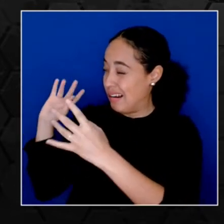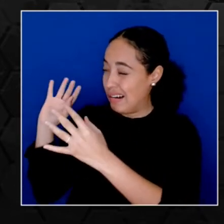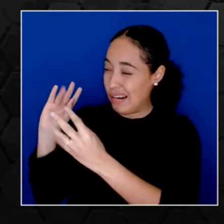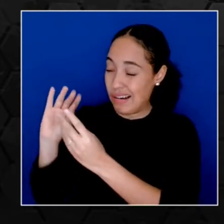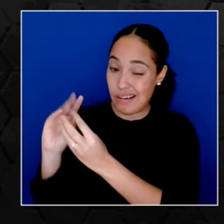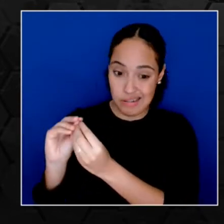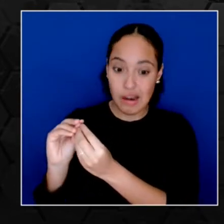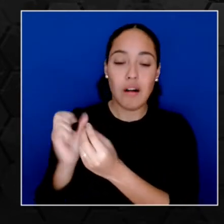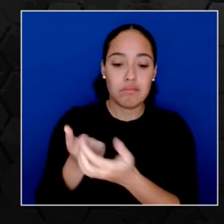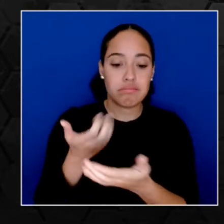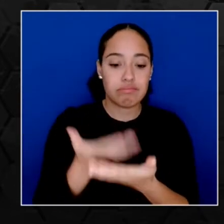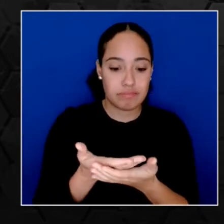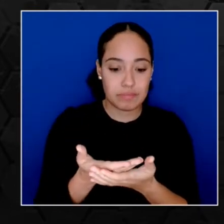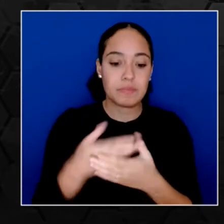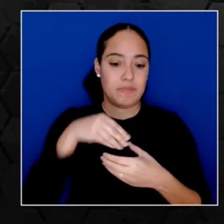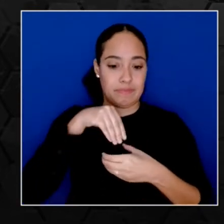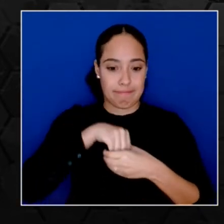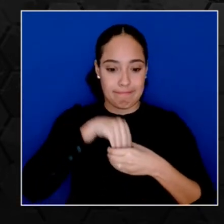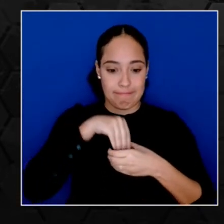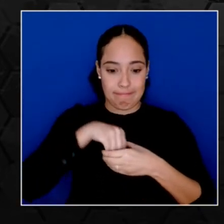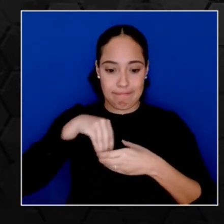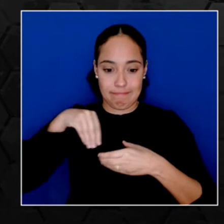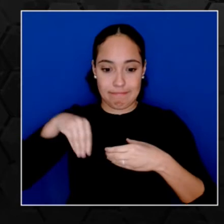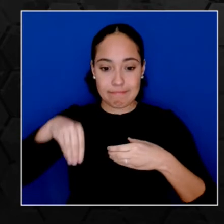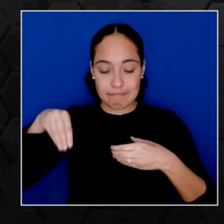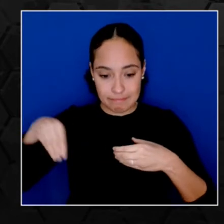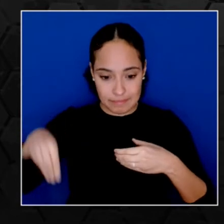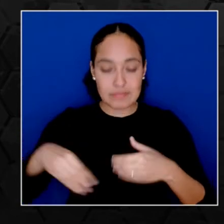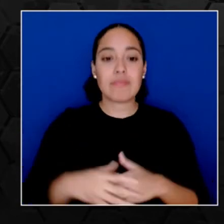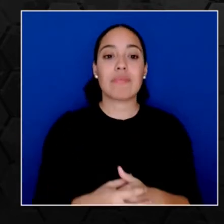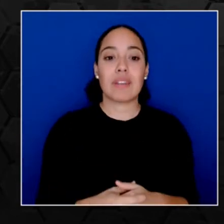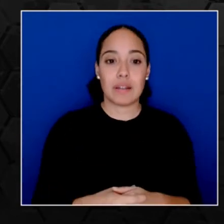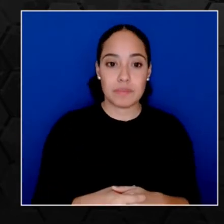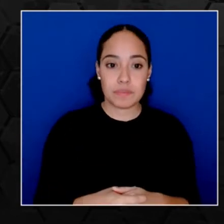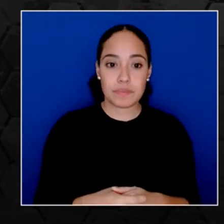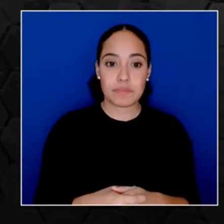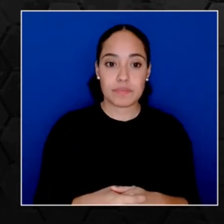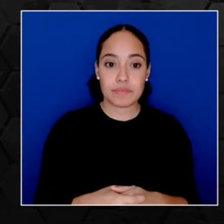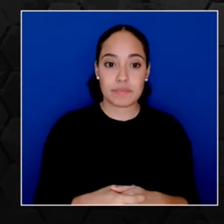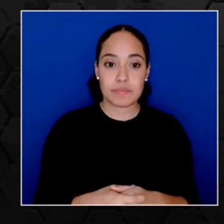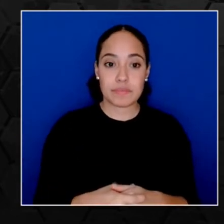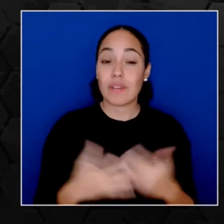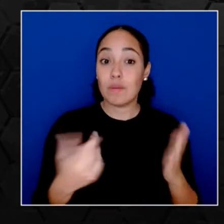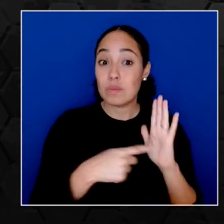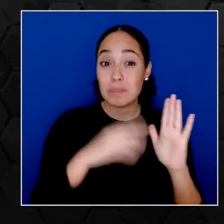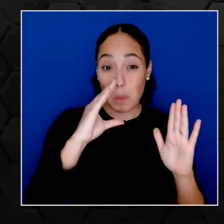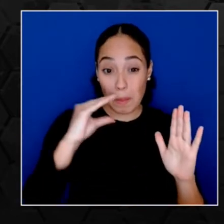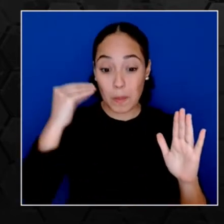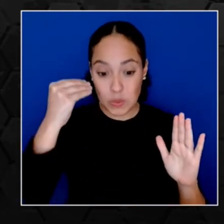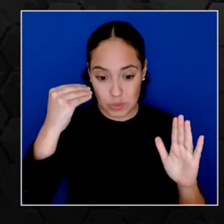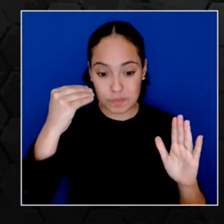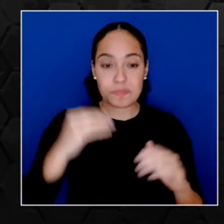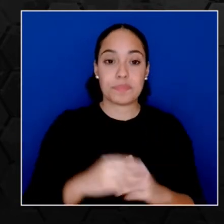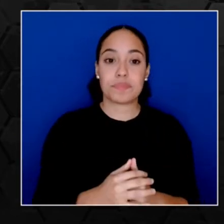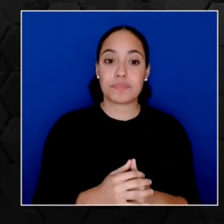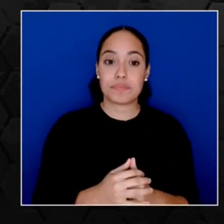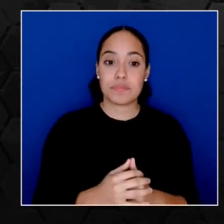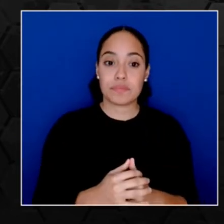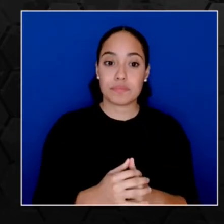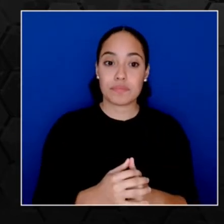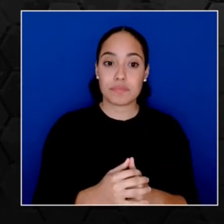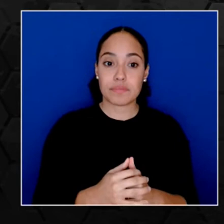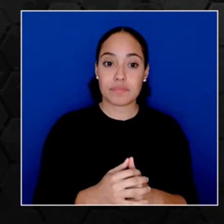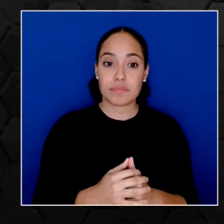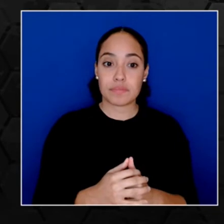when I want to purchase a bicycle from Amazon, so it will actually like tell me all the like other recommendations like